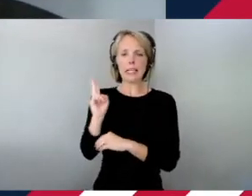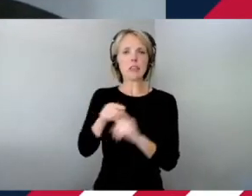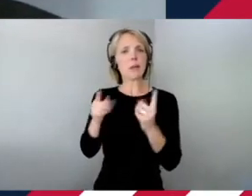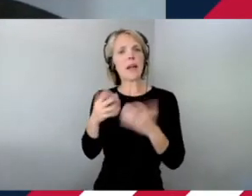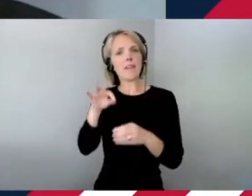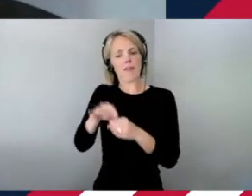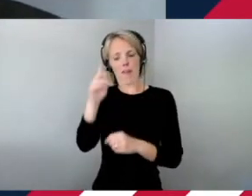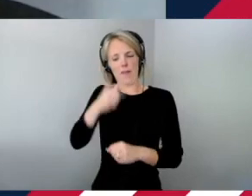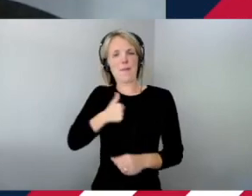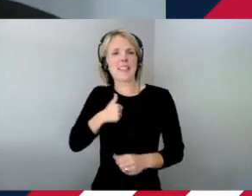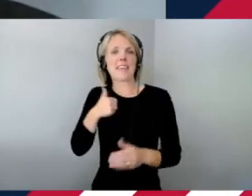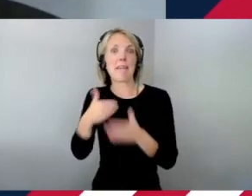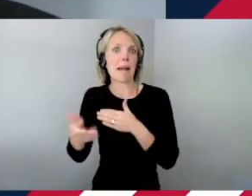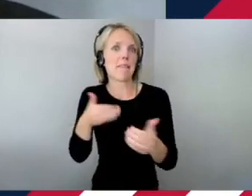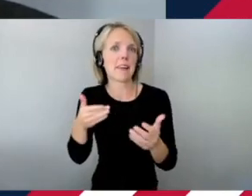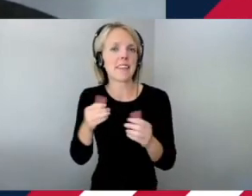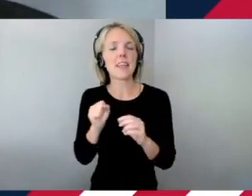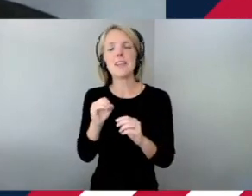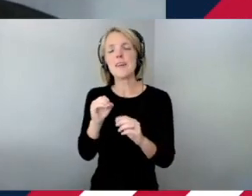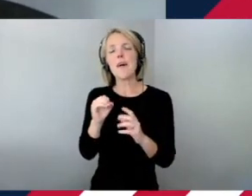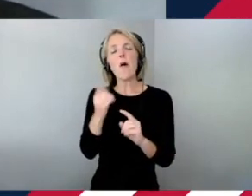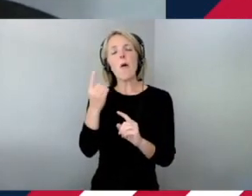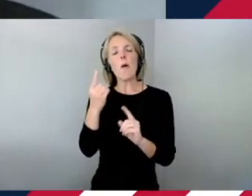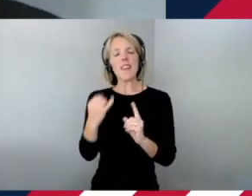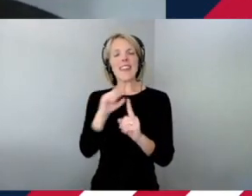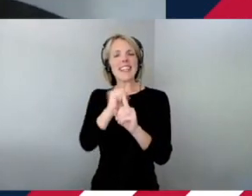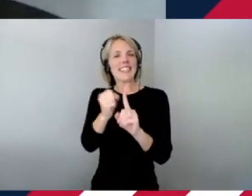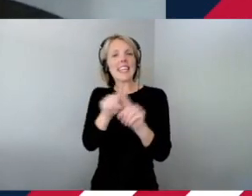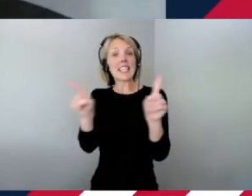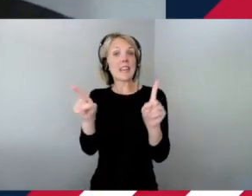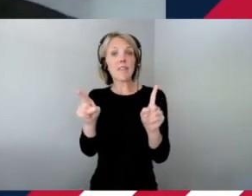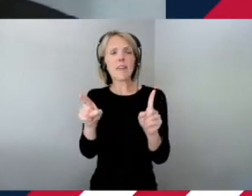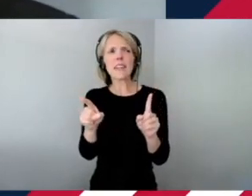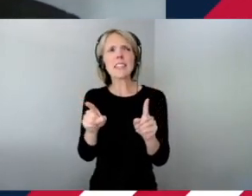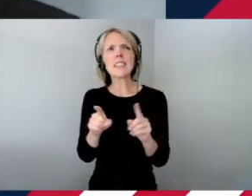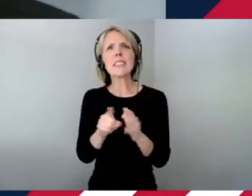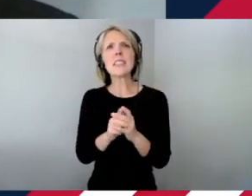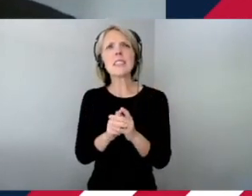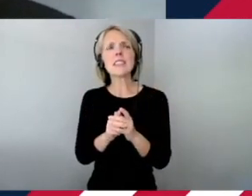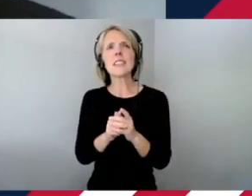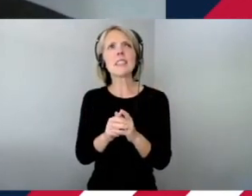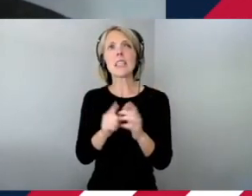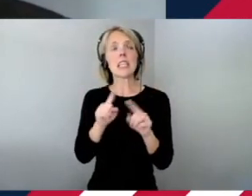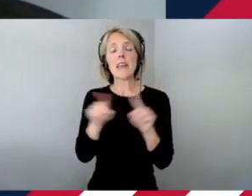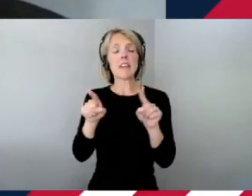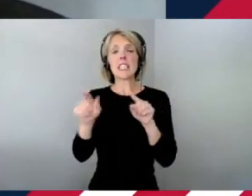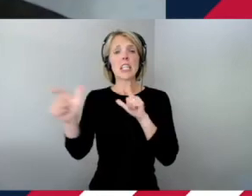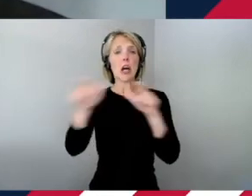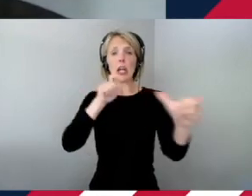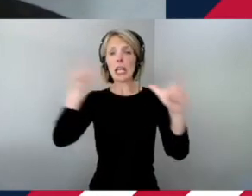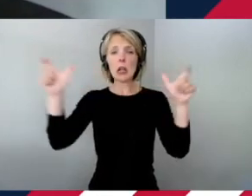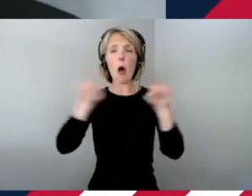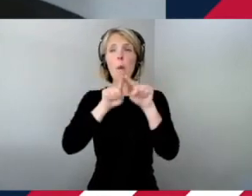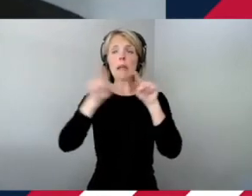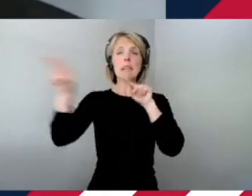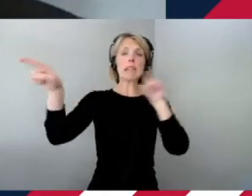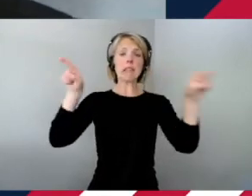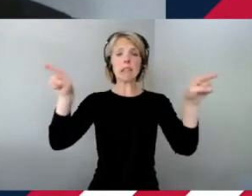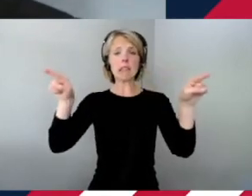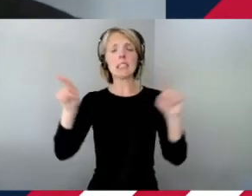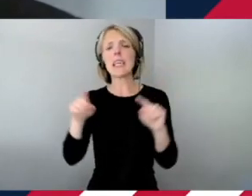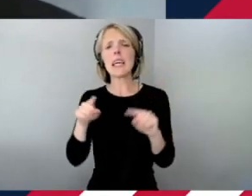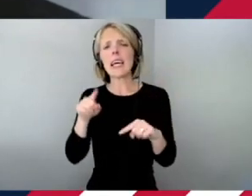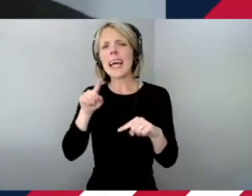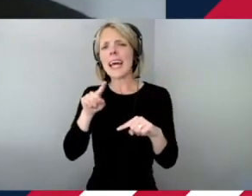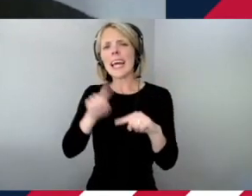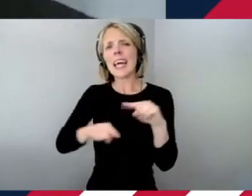anyway. And I think in this case, the differences are so enormous that we just cannot accept